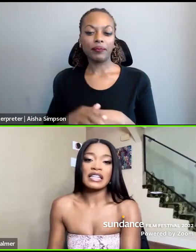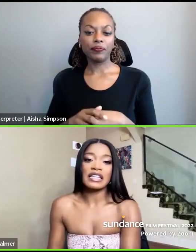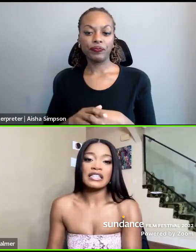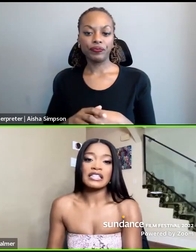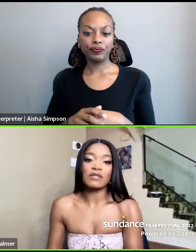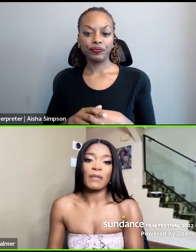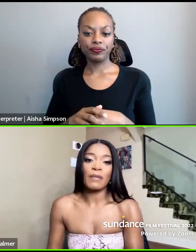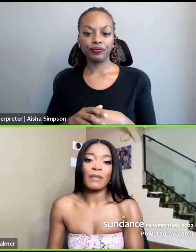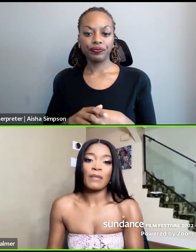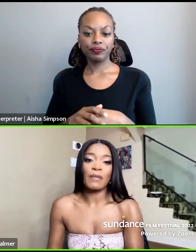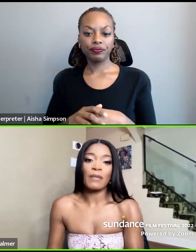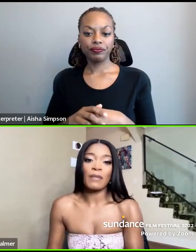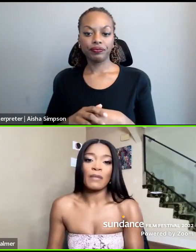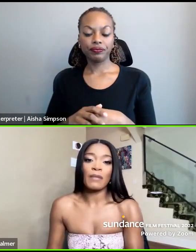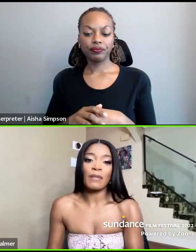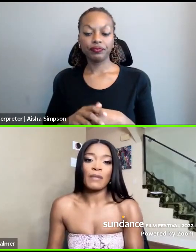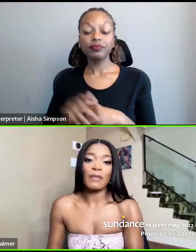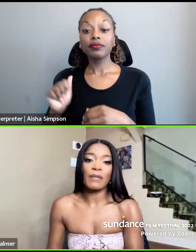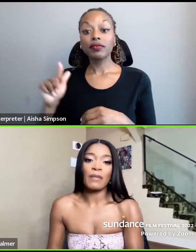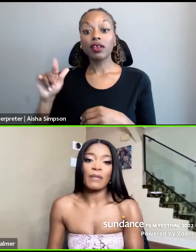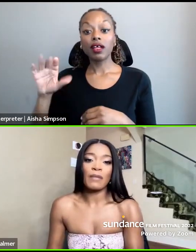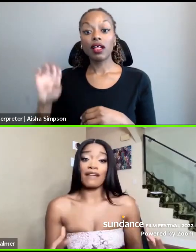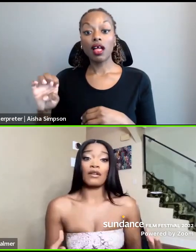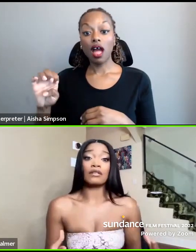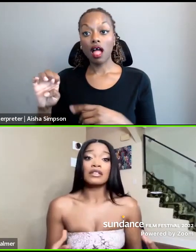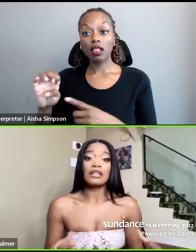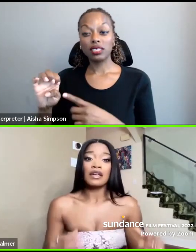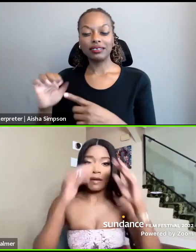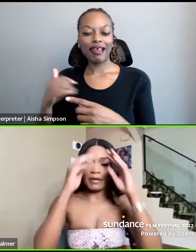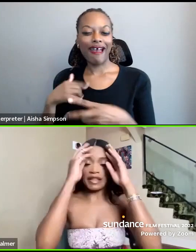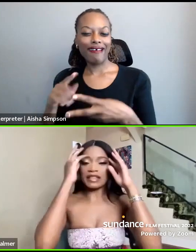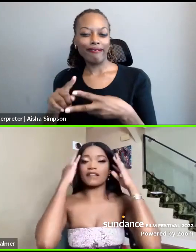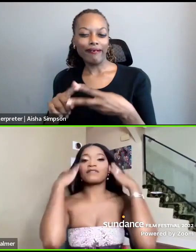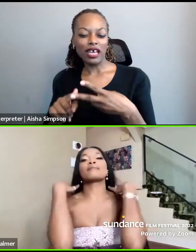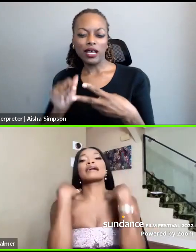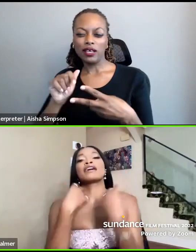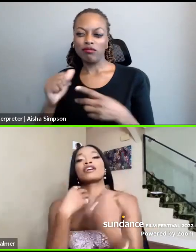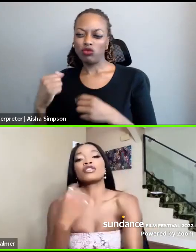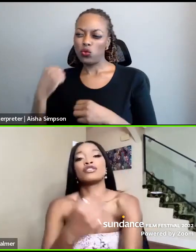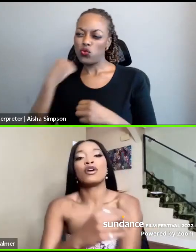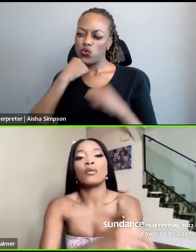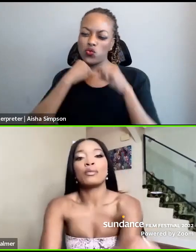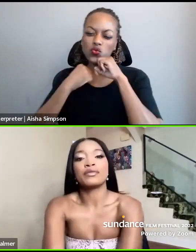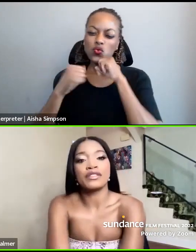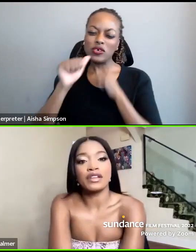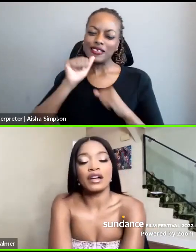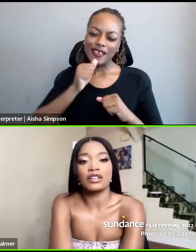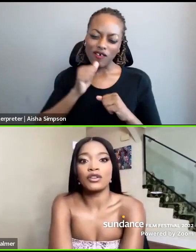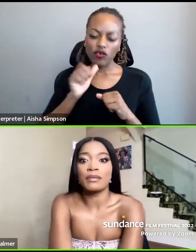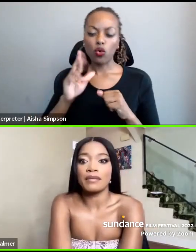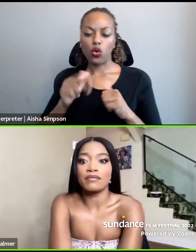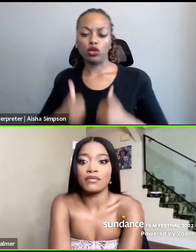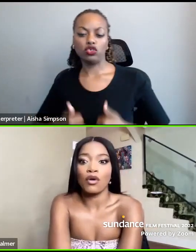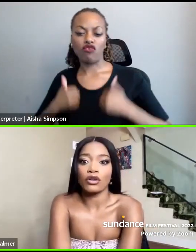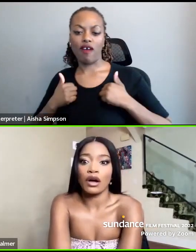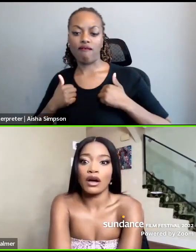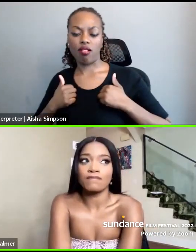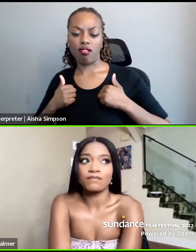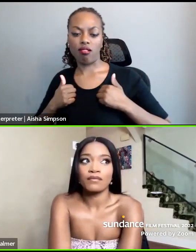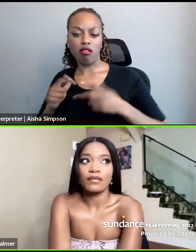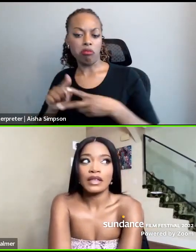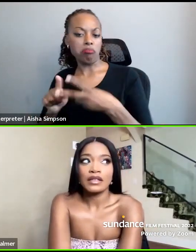exists in this space either of curiosity, survival. And I think for my character Nope, there's a little bit